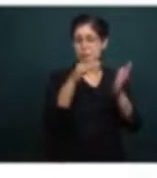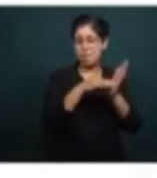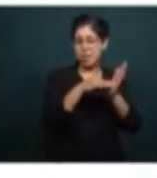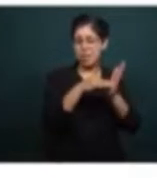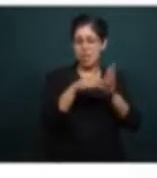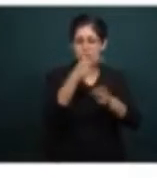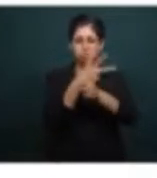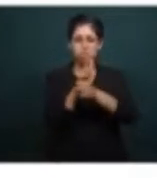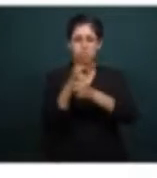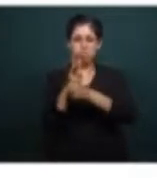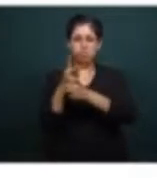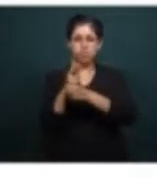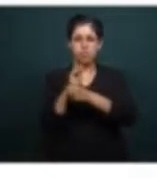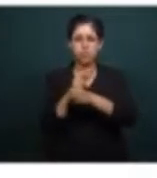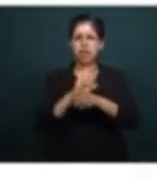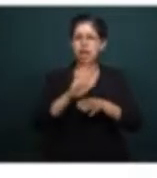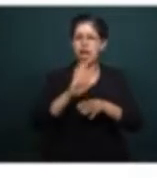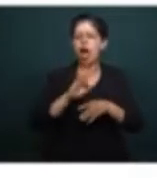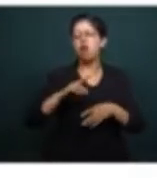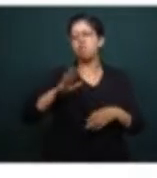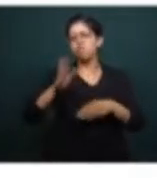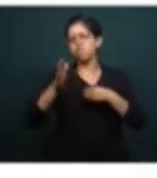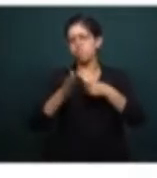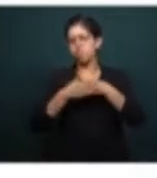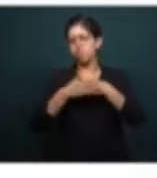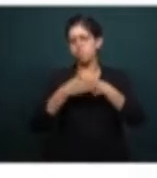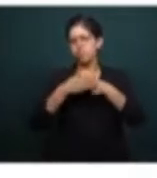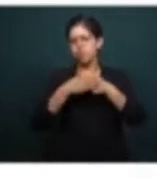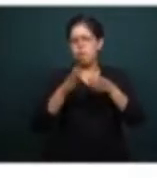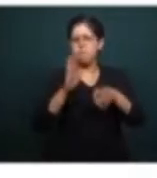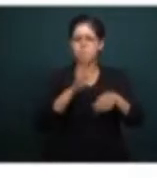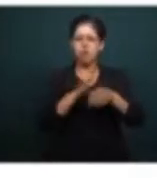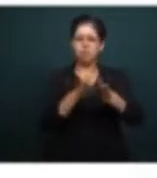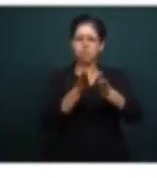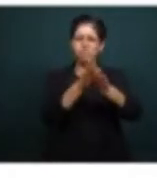and the capacity for